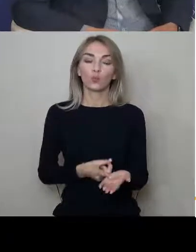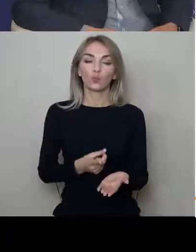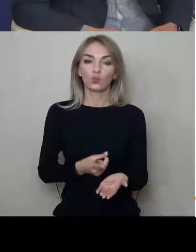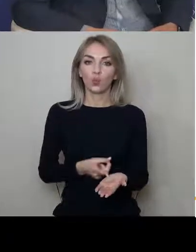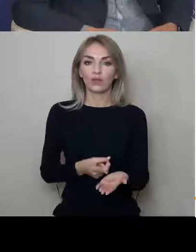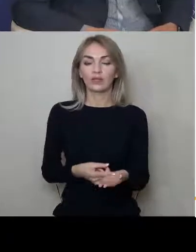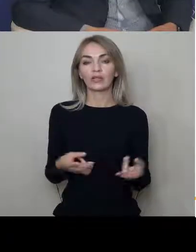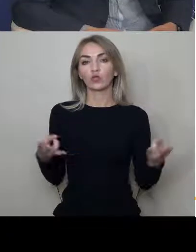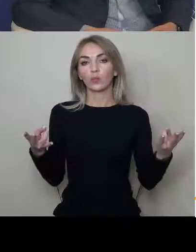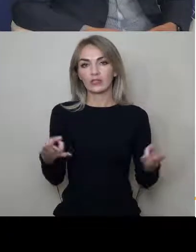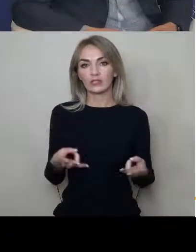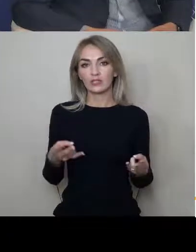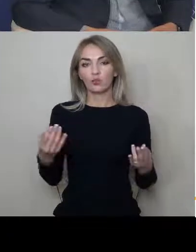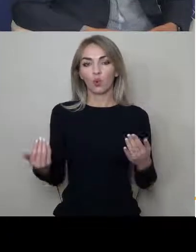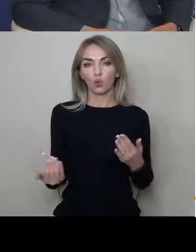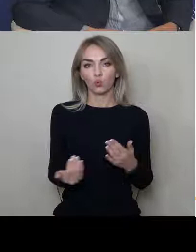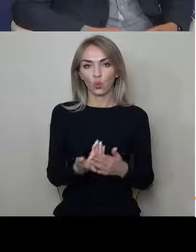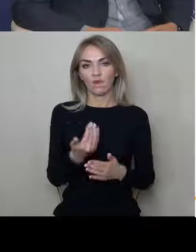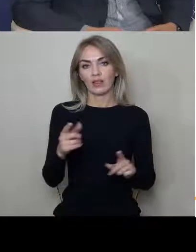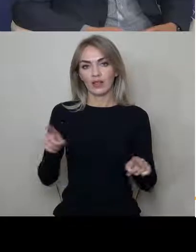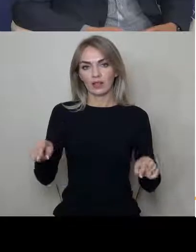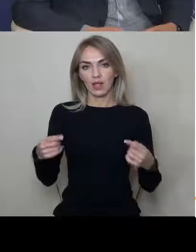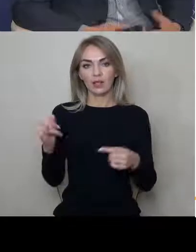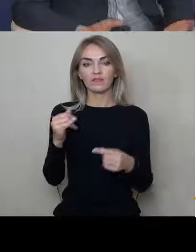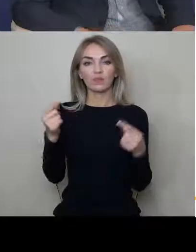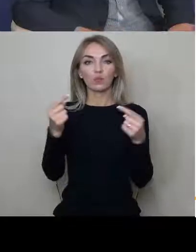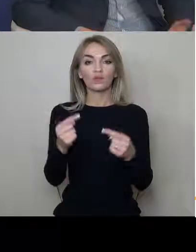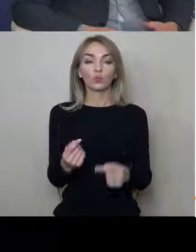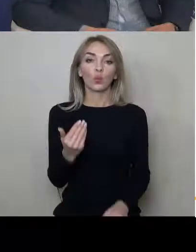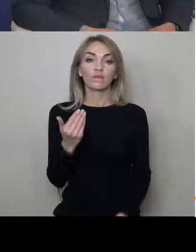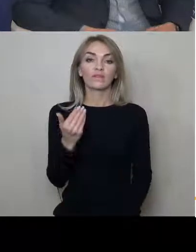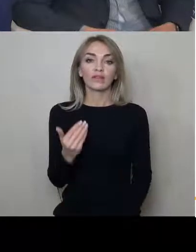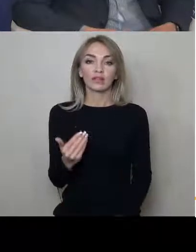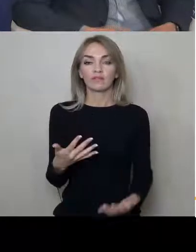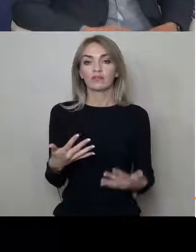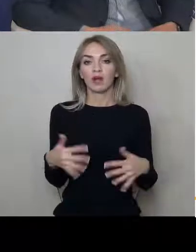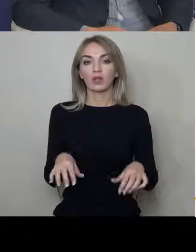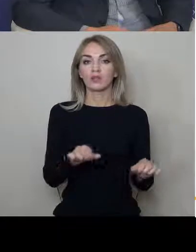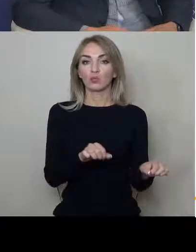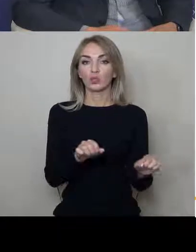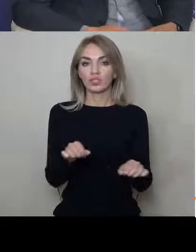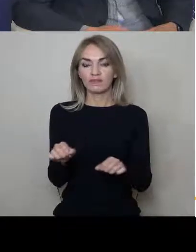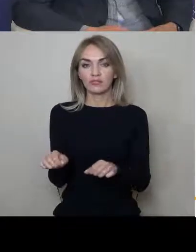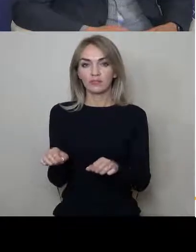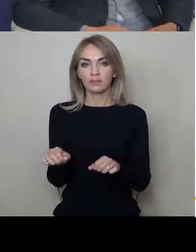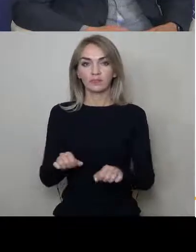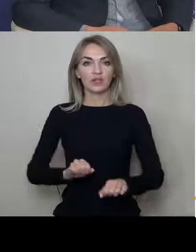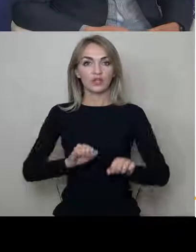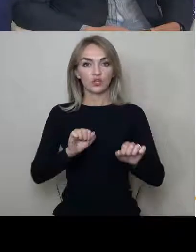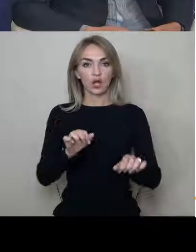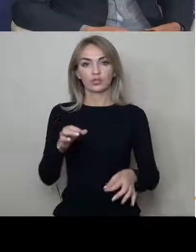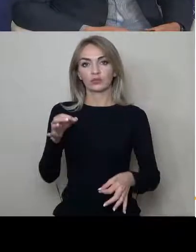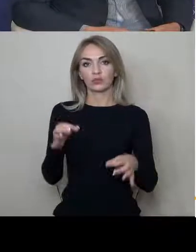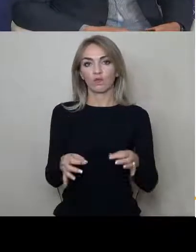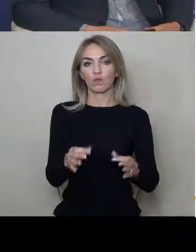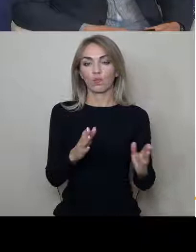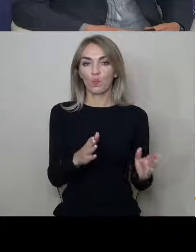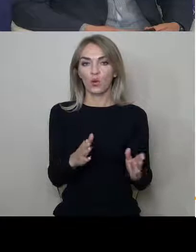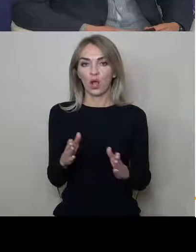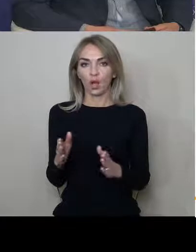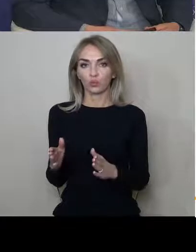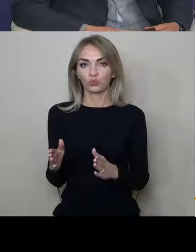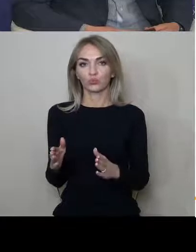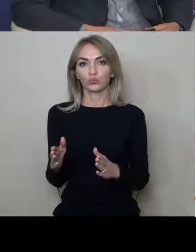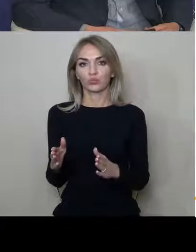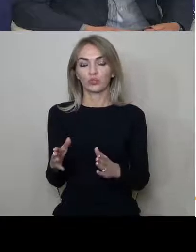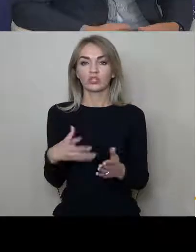to renew it or substantiate the necessity of renewing it before the court, and thus you lose the opportunity